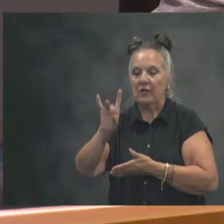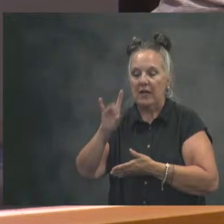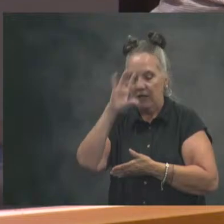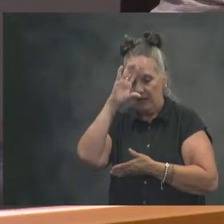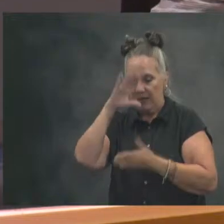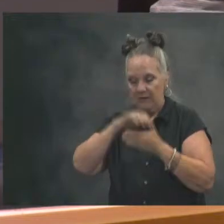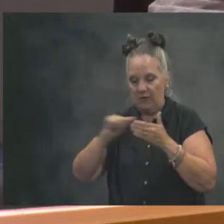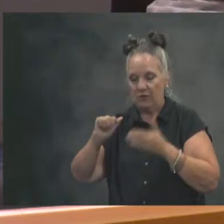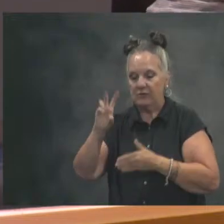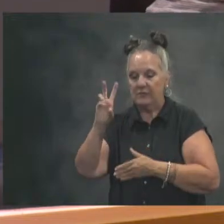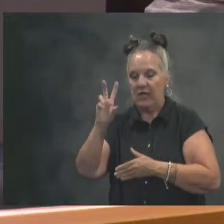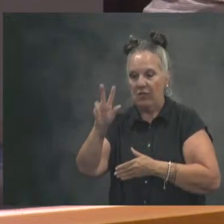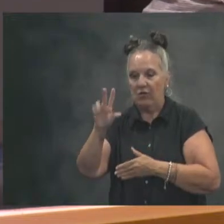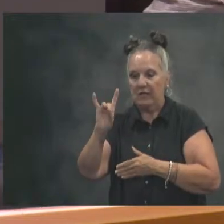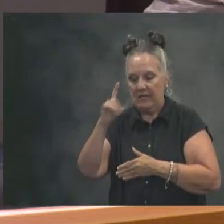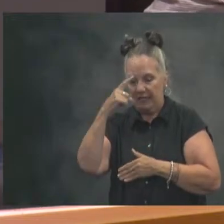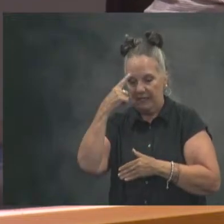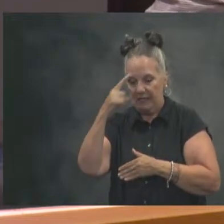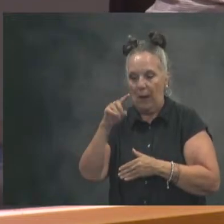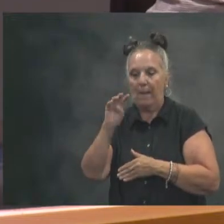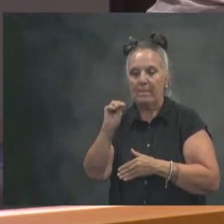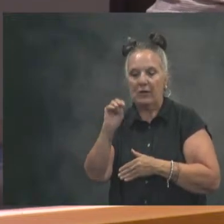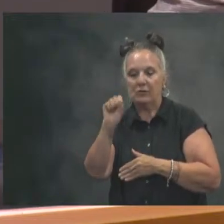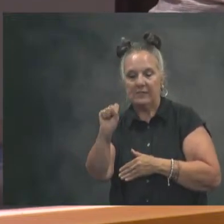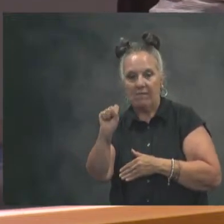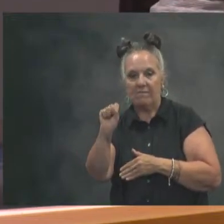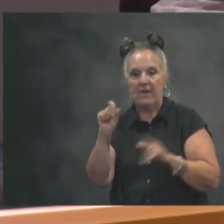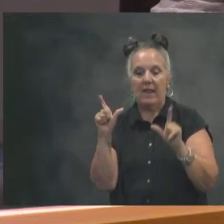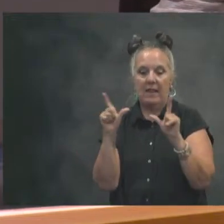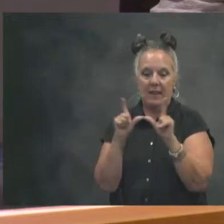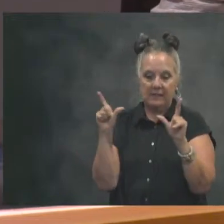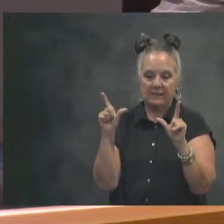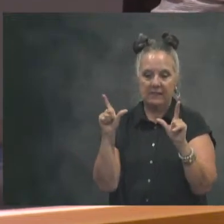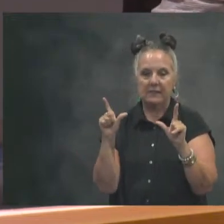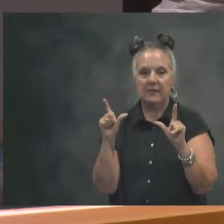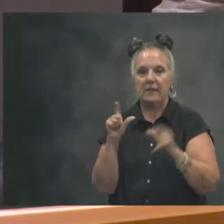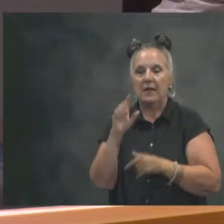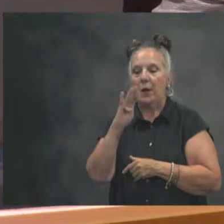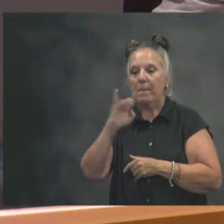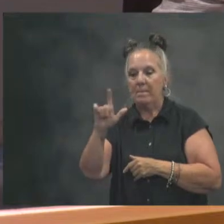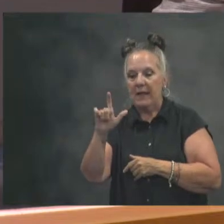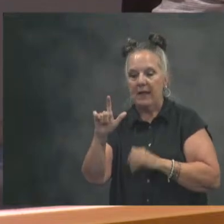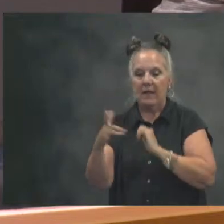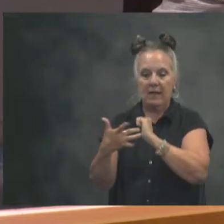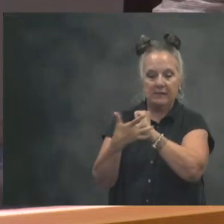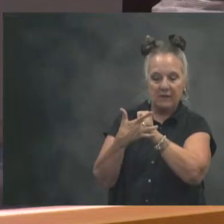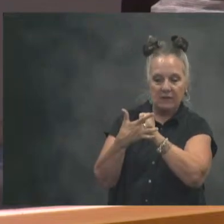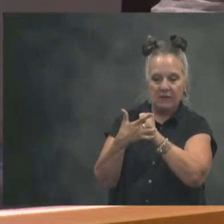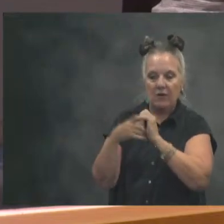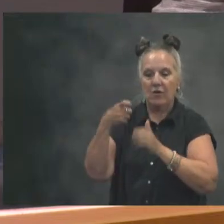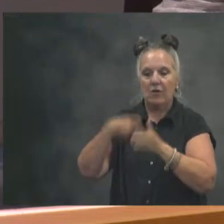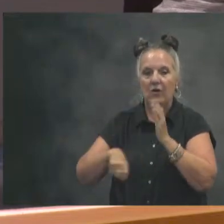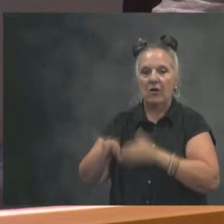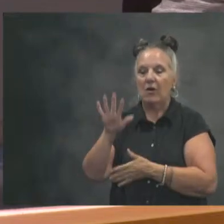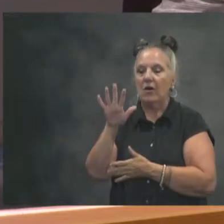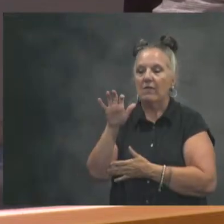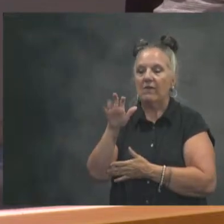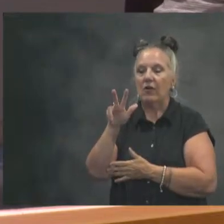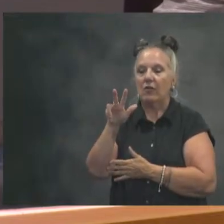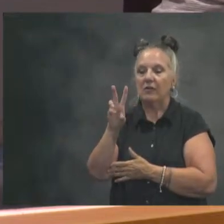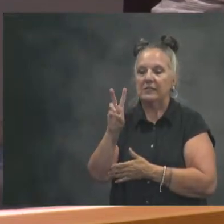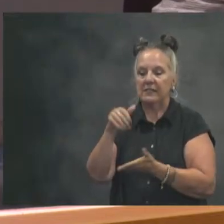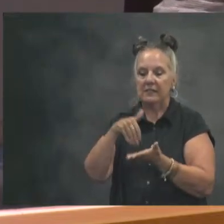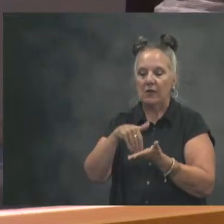$52,038.36. Microsoft licenses annual subscription to Bell Technologics at a cost of